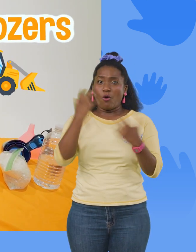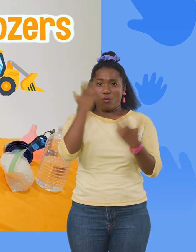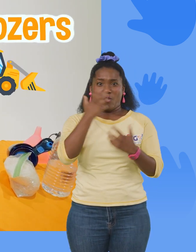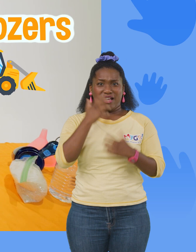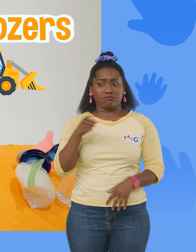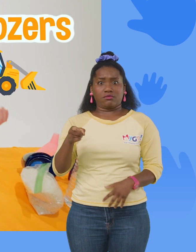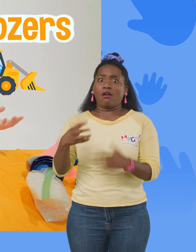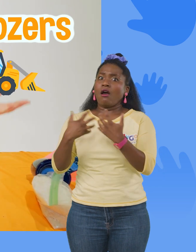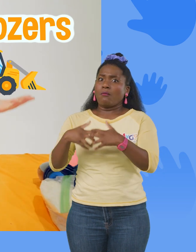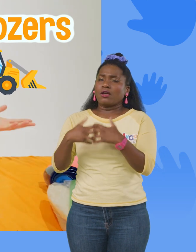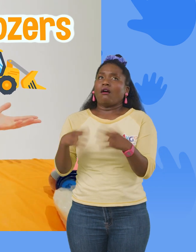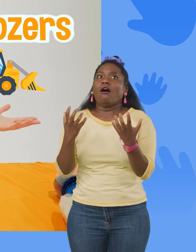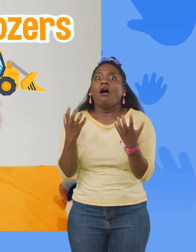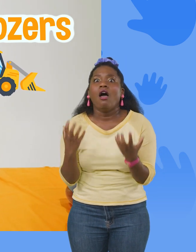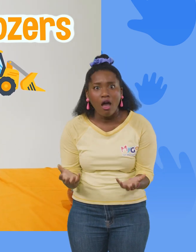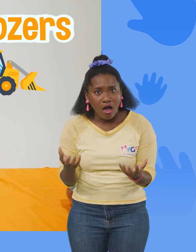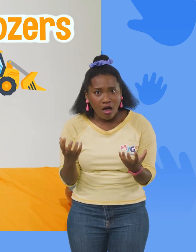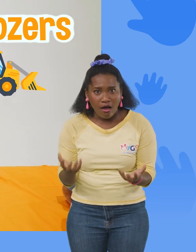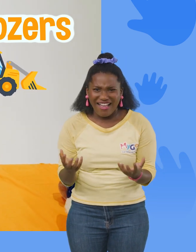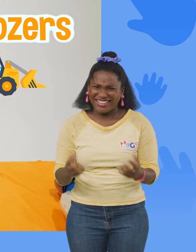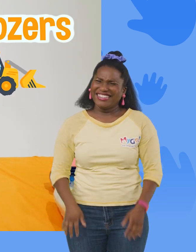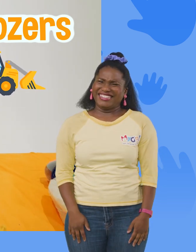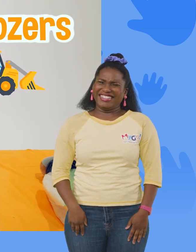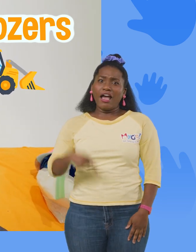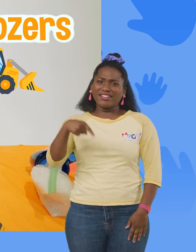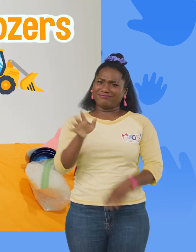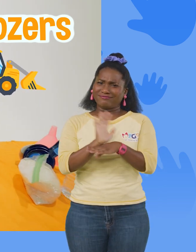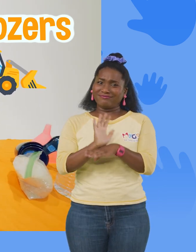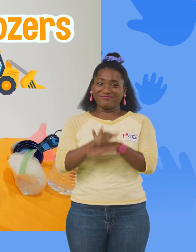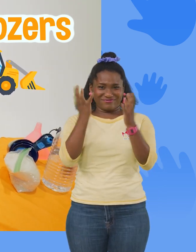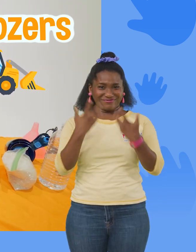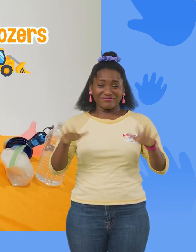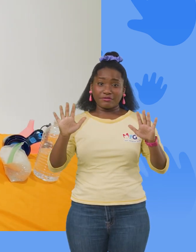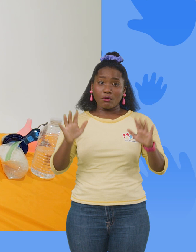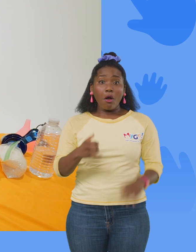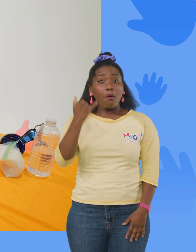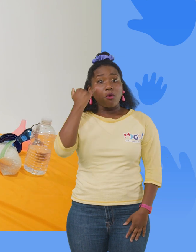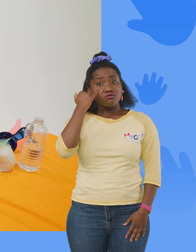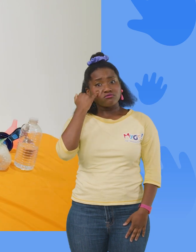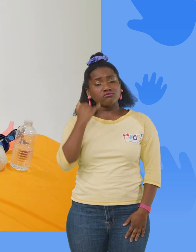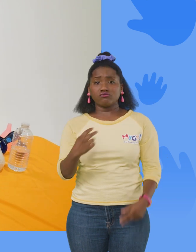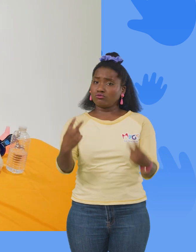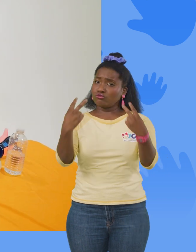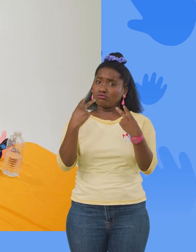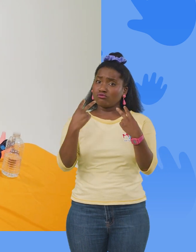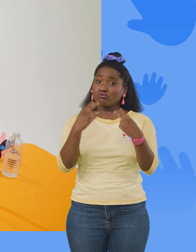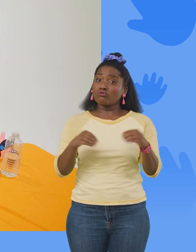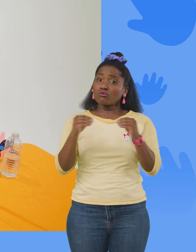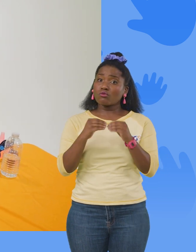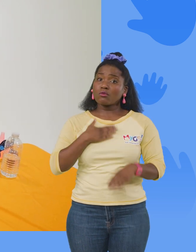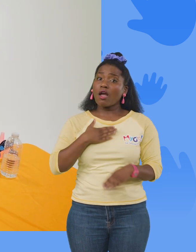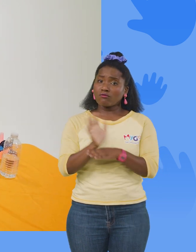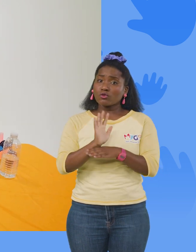Wow, those machines are so heavy. Well, this is the end of this video. If you want to